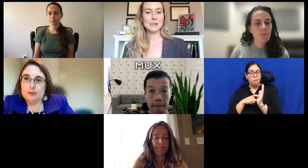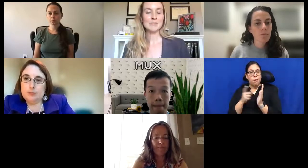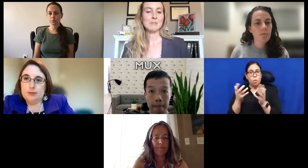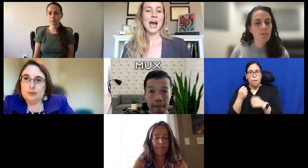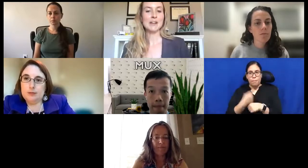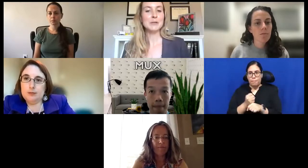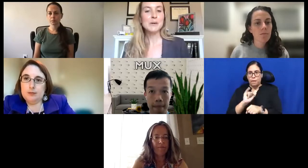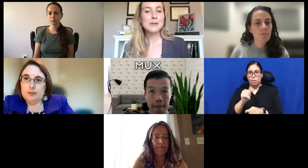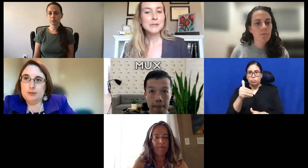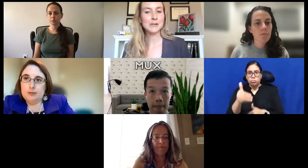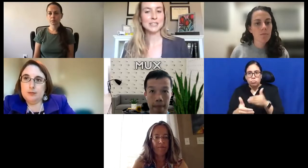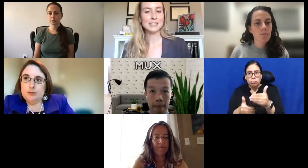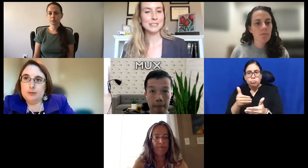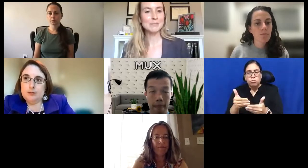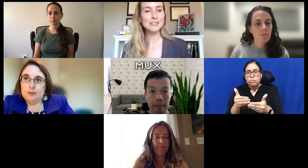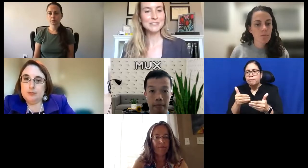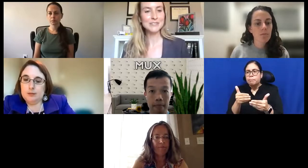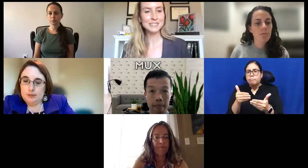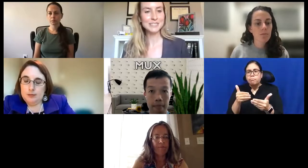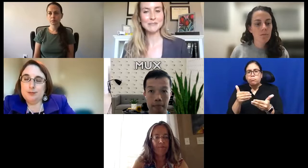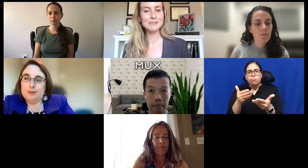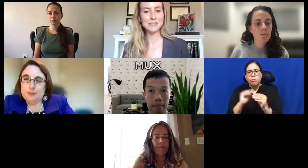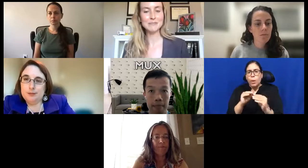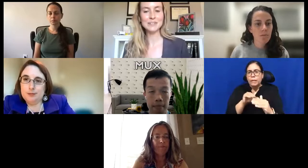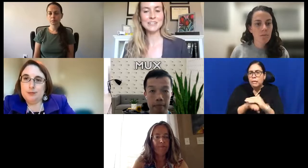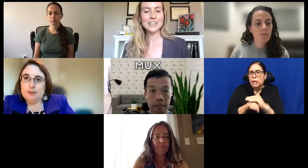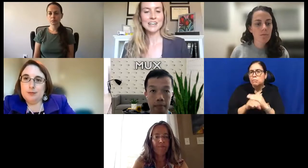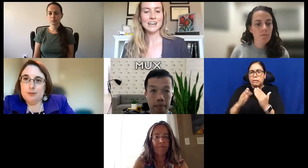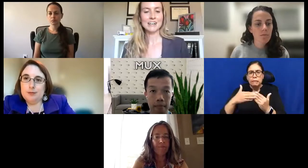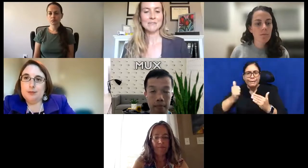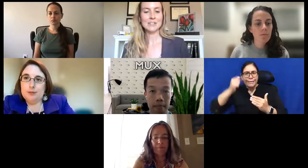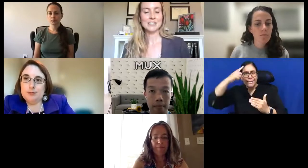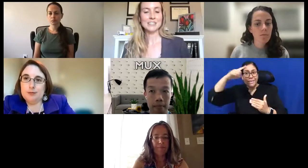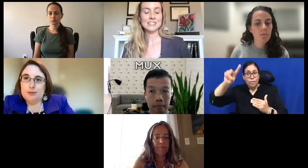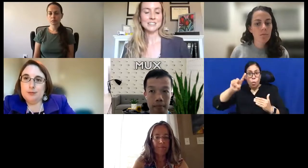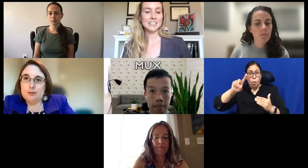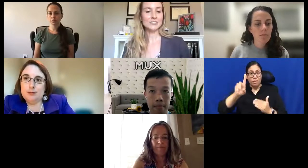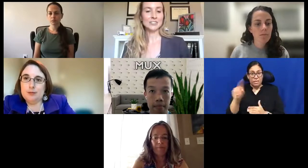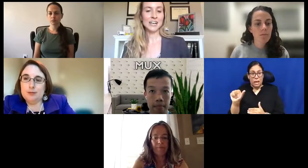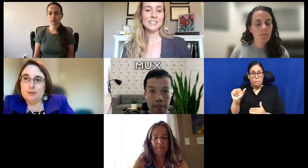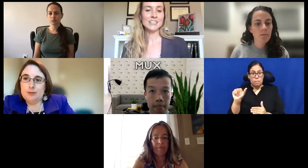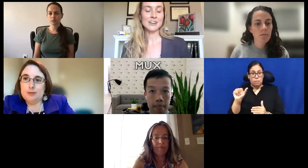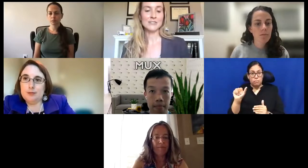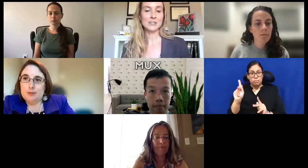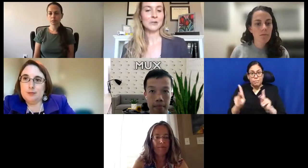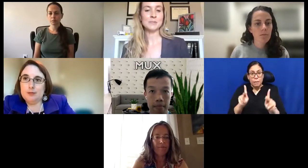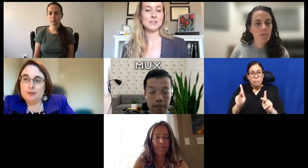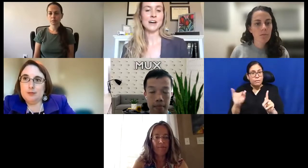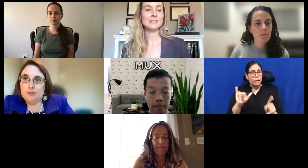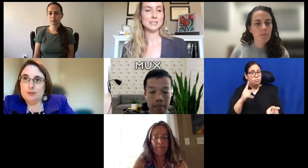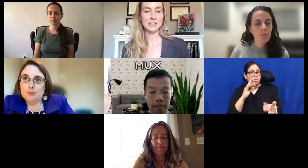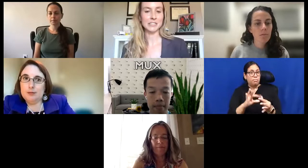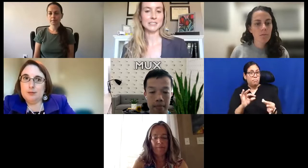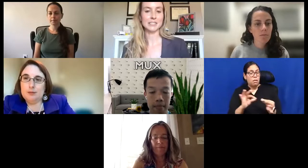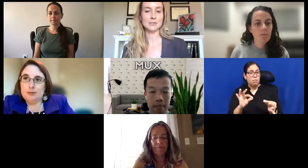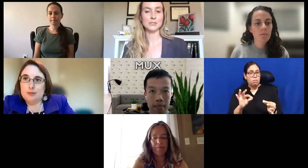process even palatable or accessible for disabled people. And like Angela highlighted, often homes are